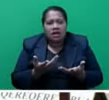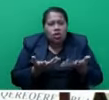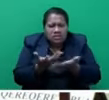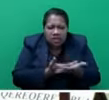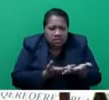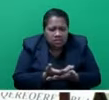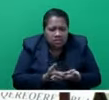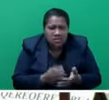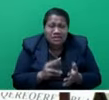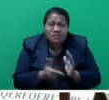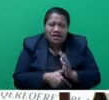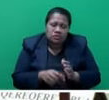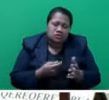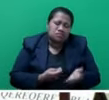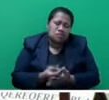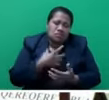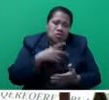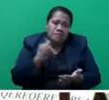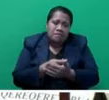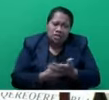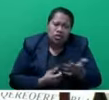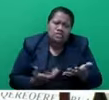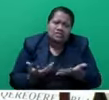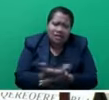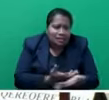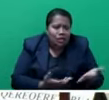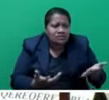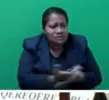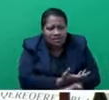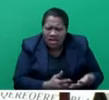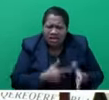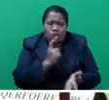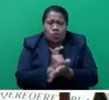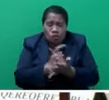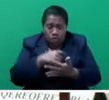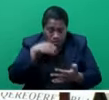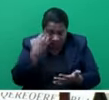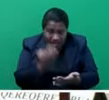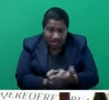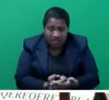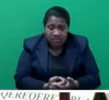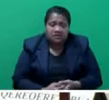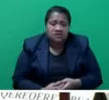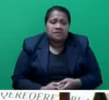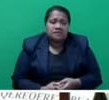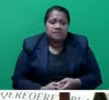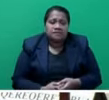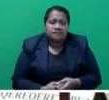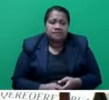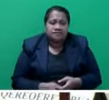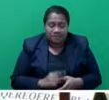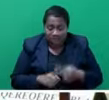money on consultants, on outsourcing, and there's a lot of evidence, Mr. Speaker, about outsourcing,